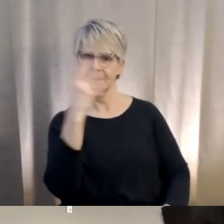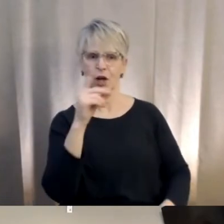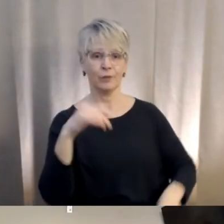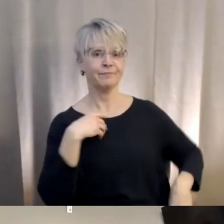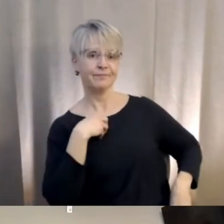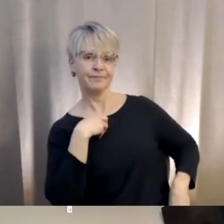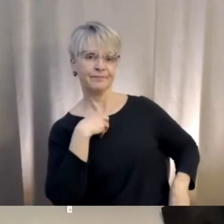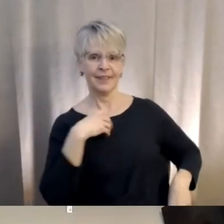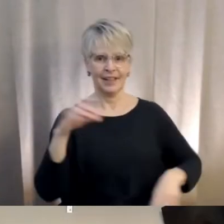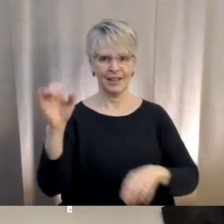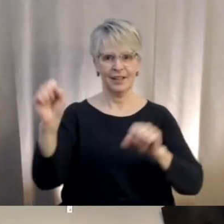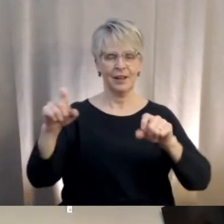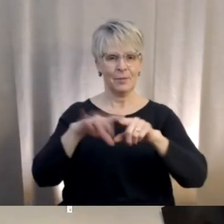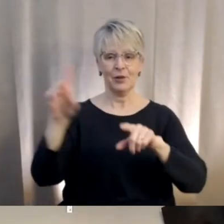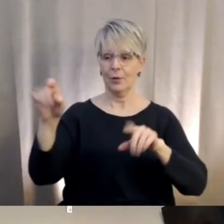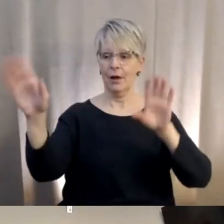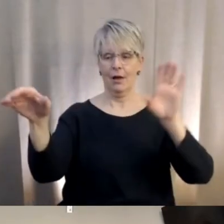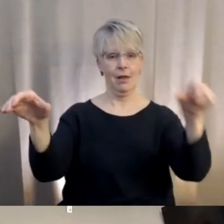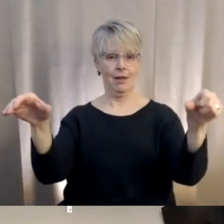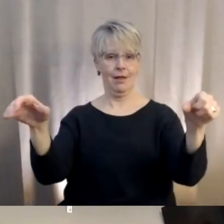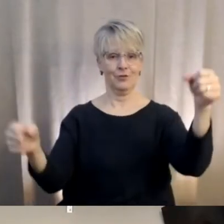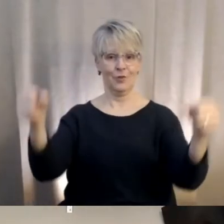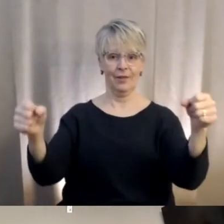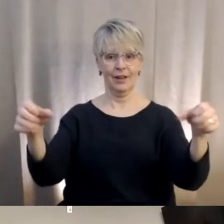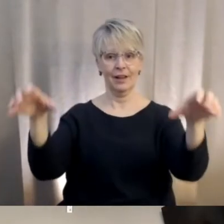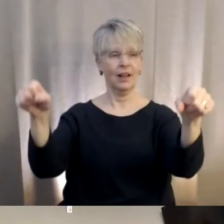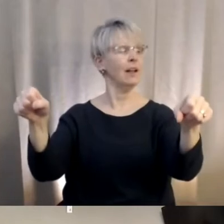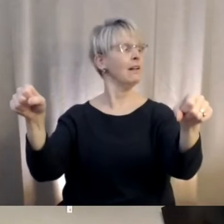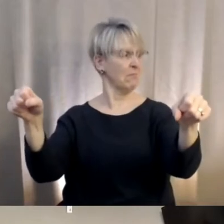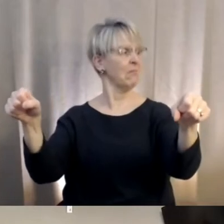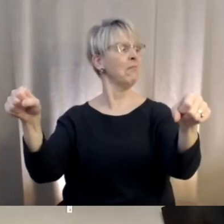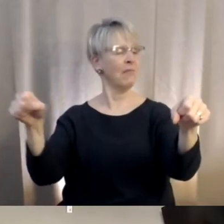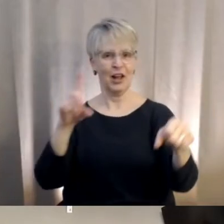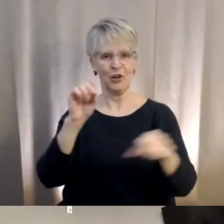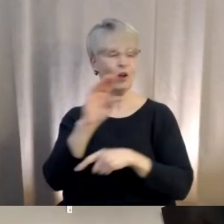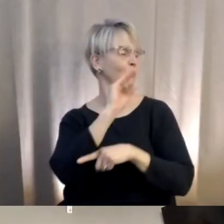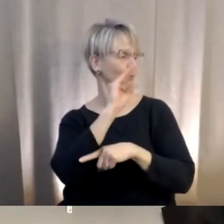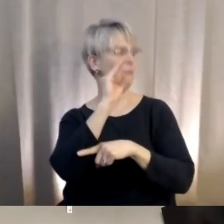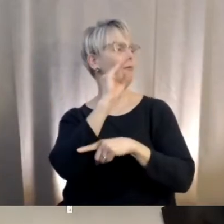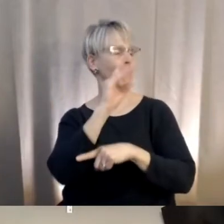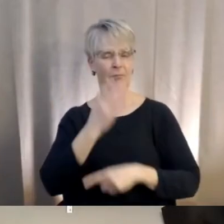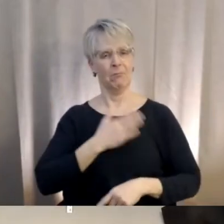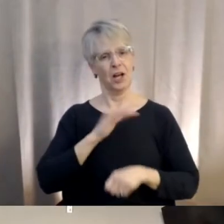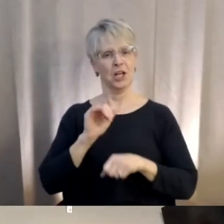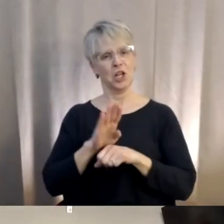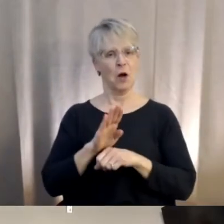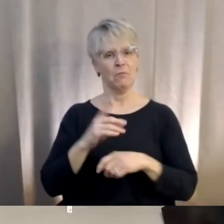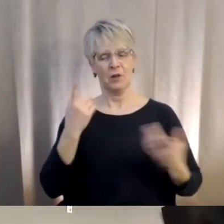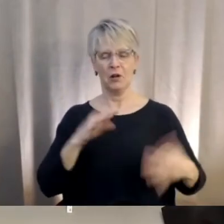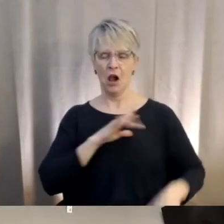like driving, you got to get her to have her paws on the steering wheel. Like, she's like, yeah, this is what I do.